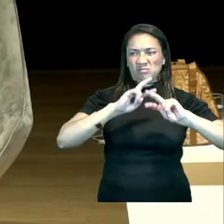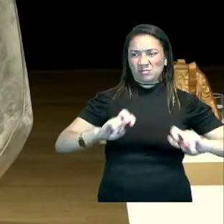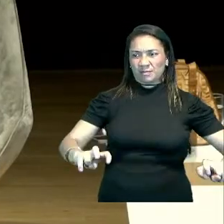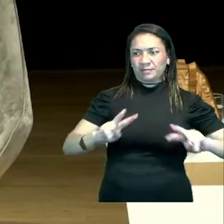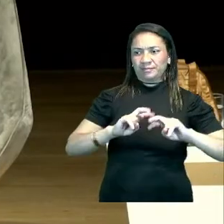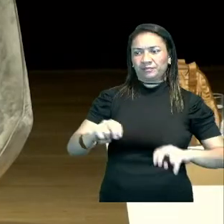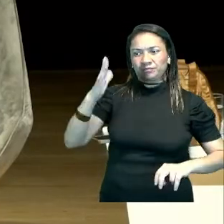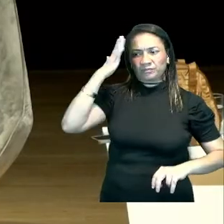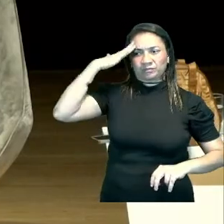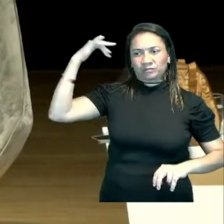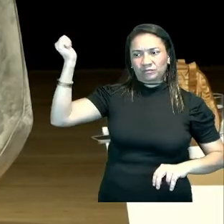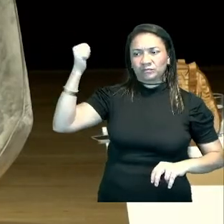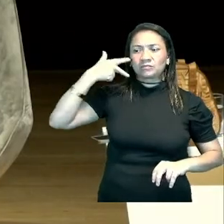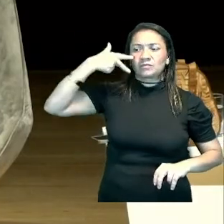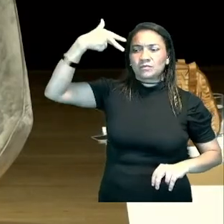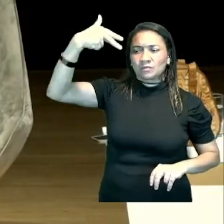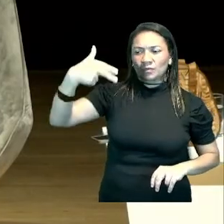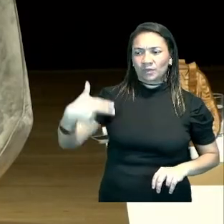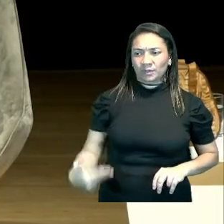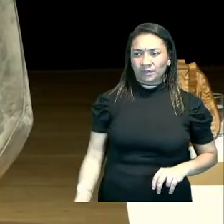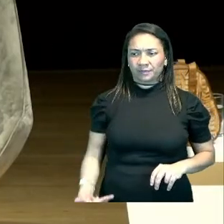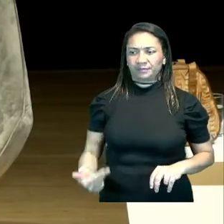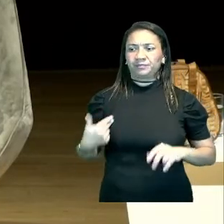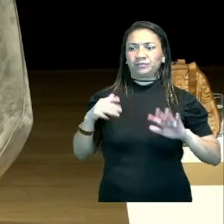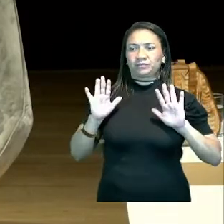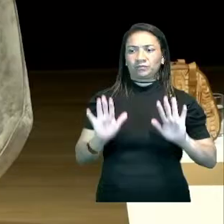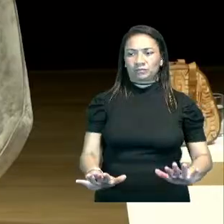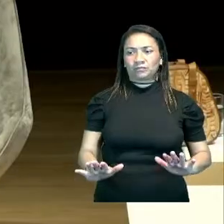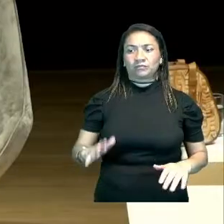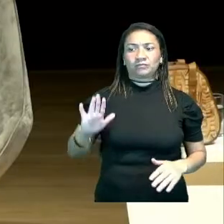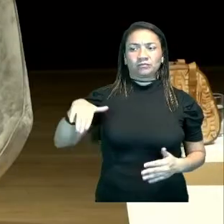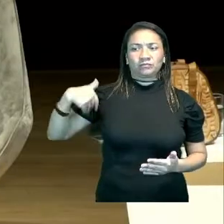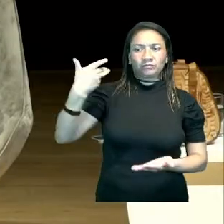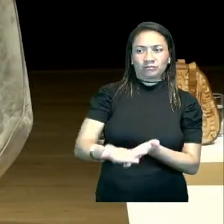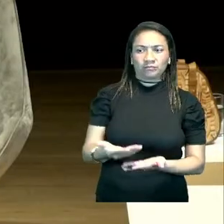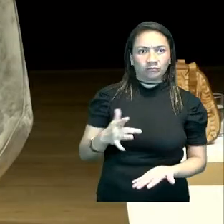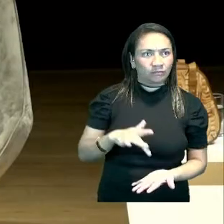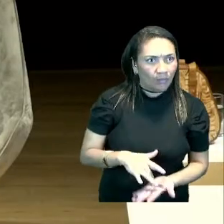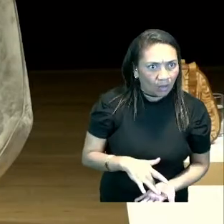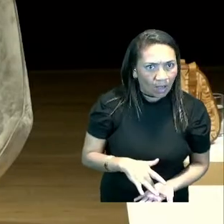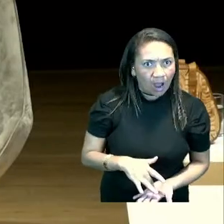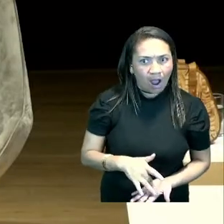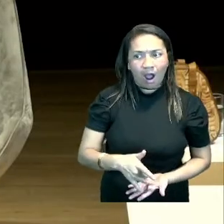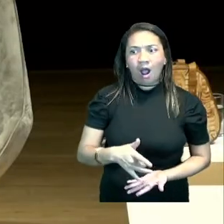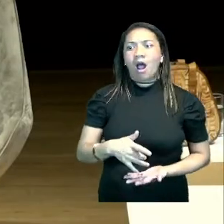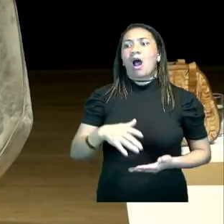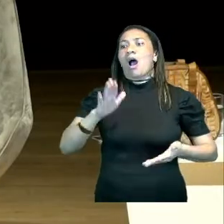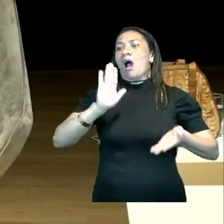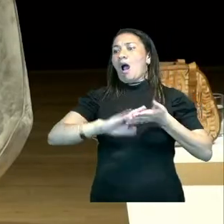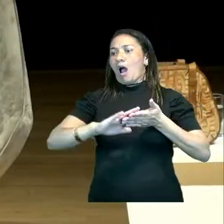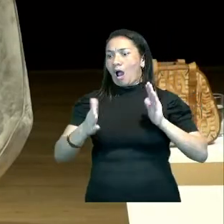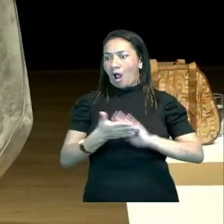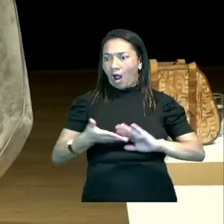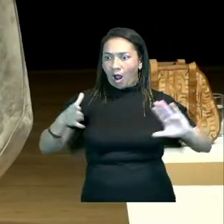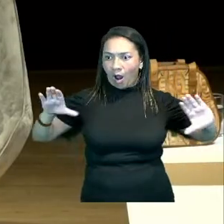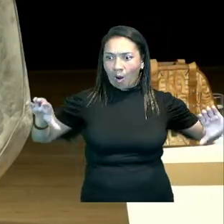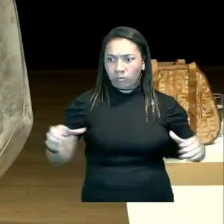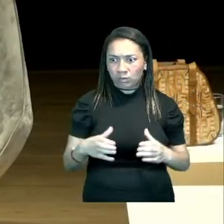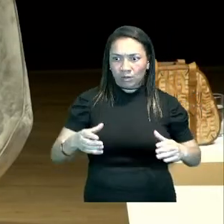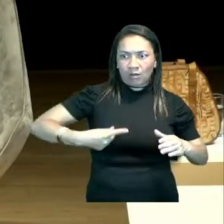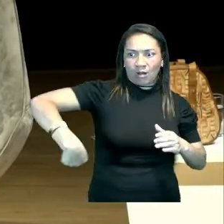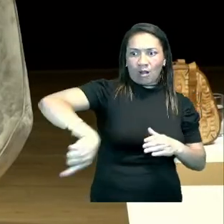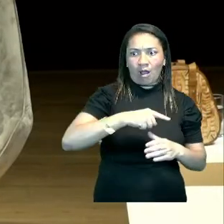to see a community that had lived having resisted slavery from the first